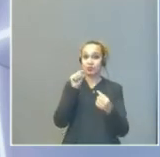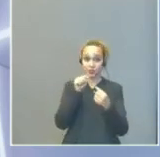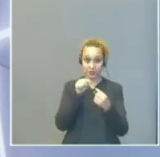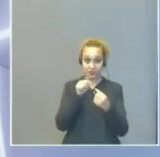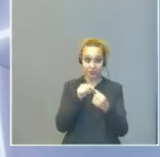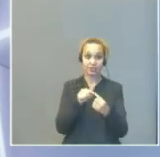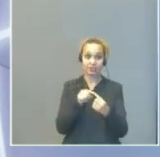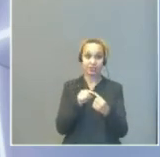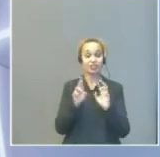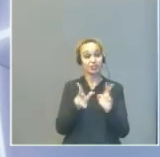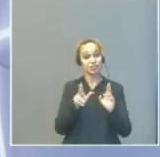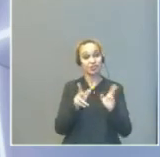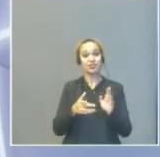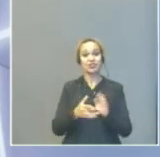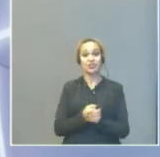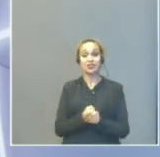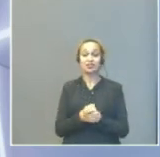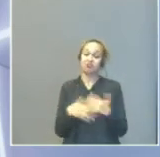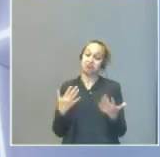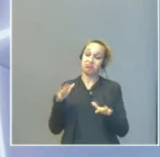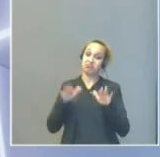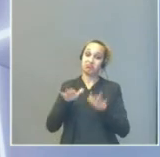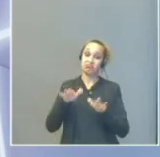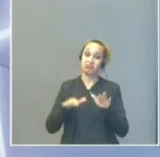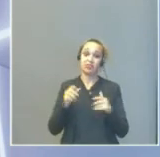is maybe an invitation, a post-humanist